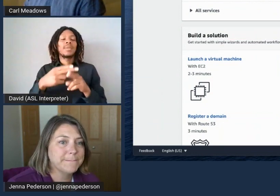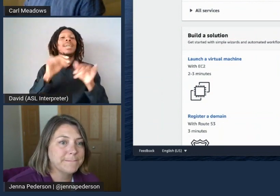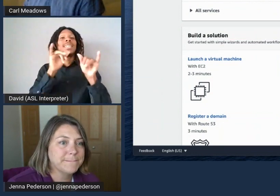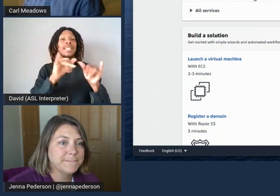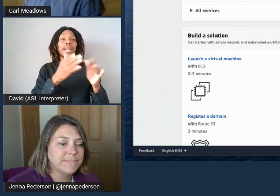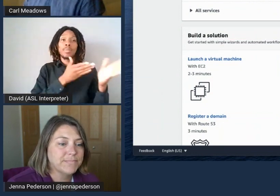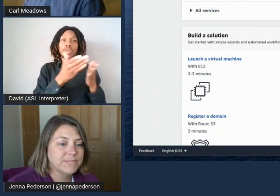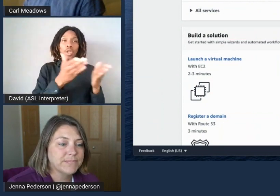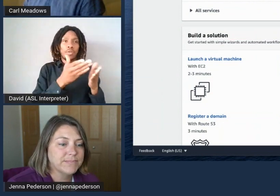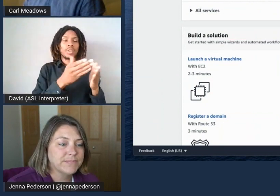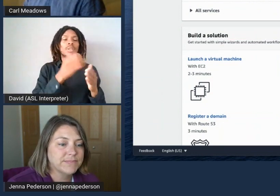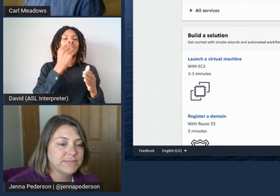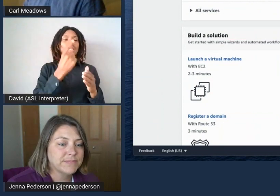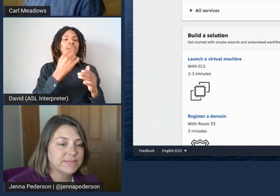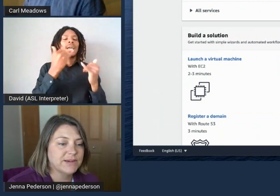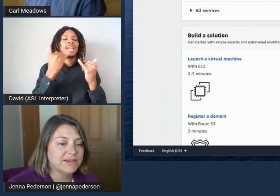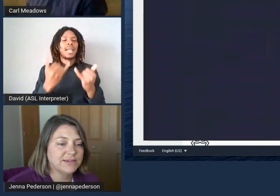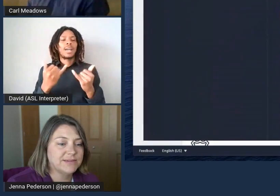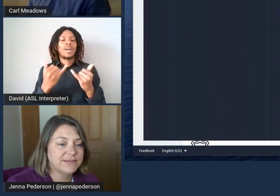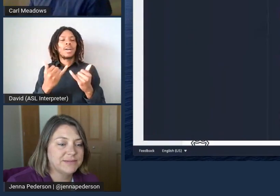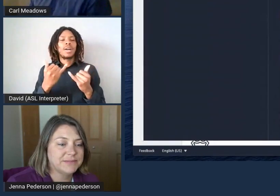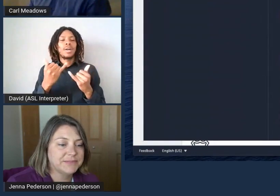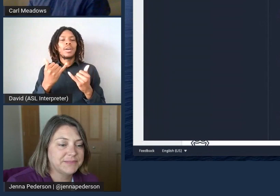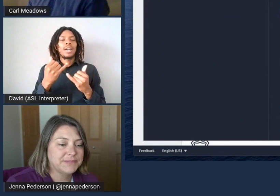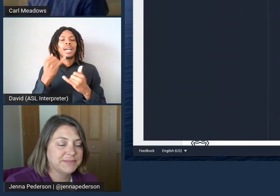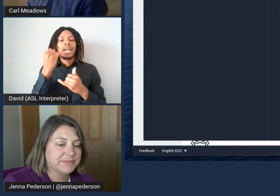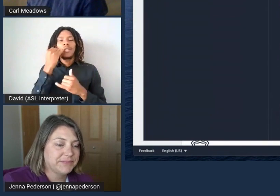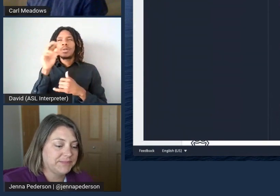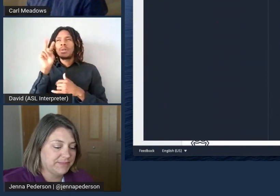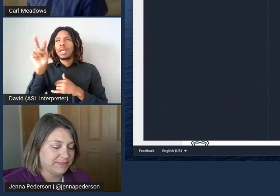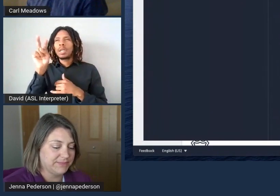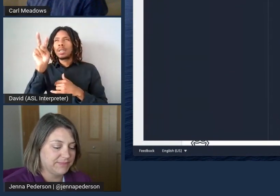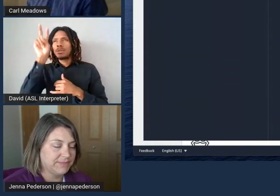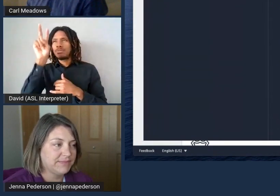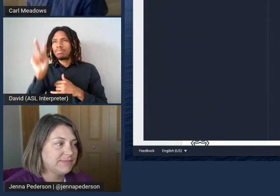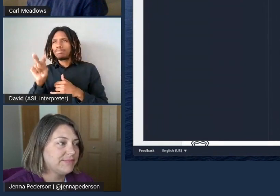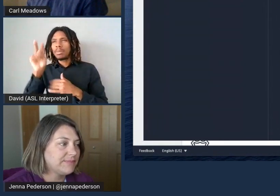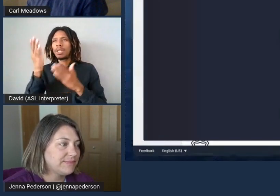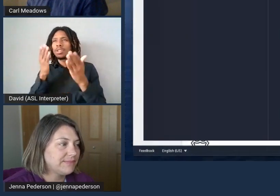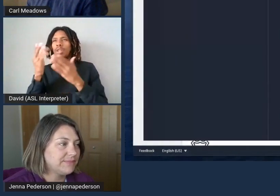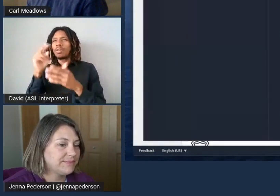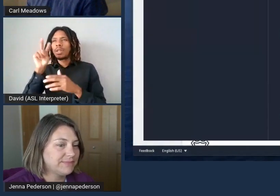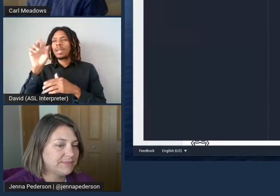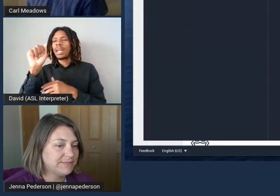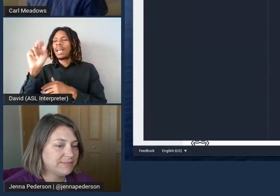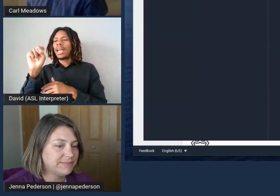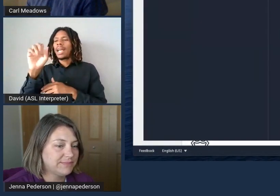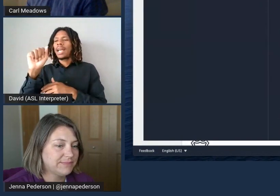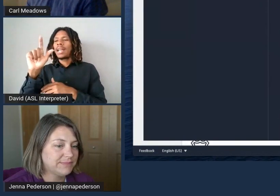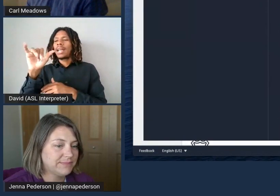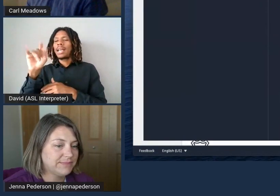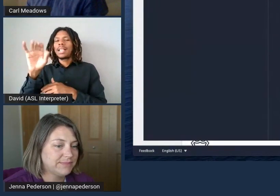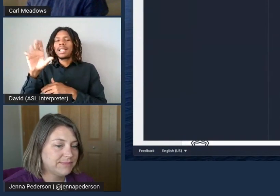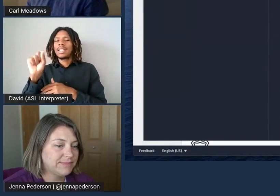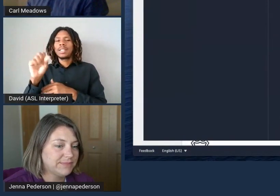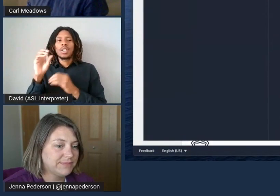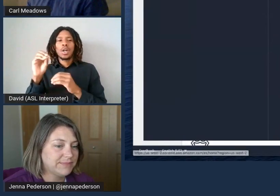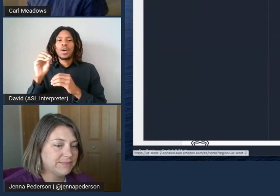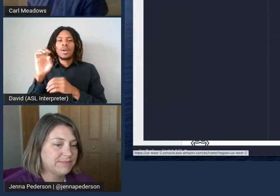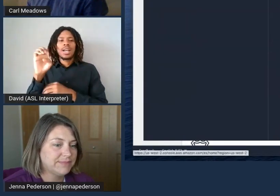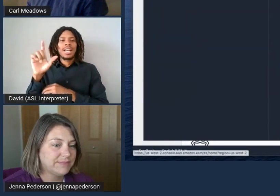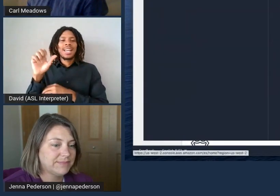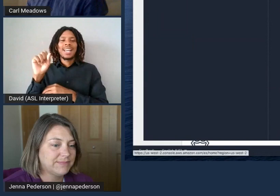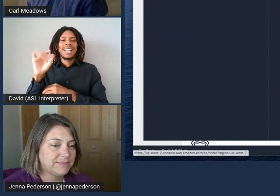know and love. You'll see that if you go to your services and you go to analytics, there's no Elasticsearch. It says